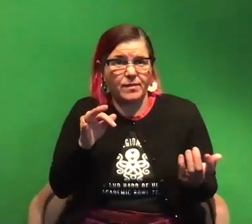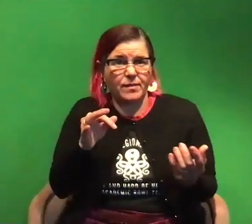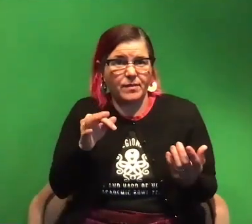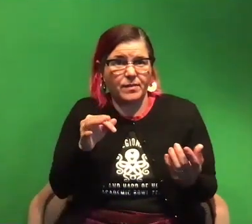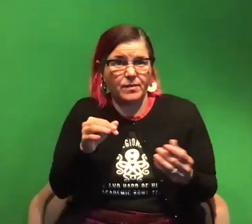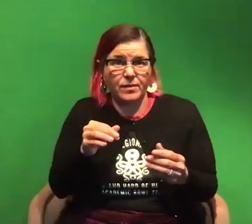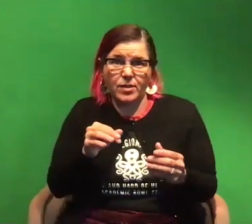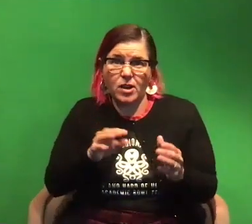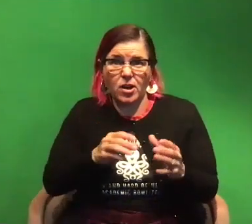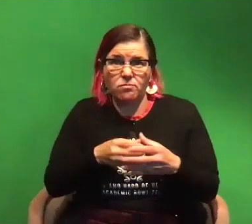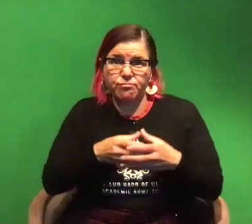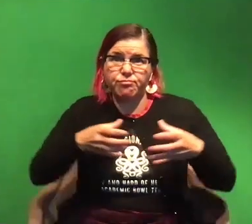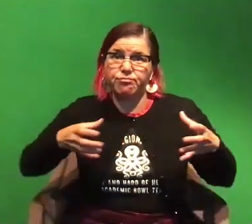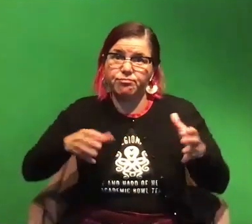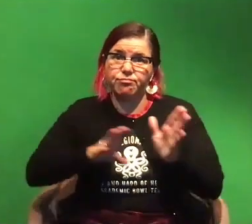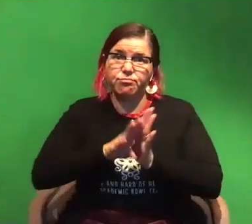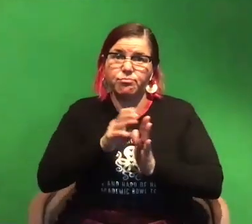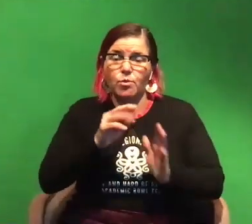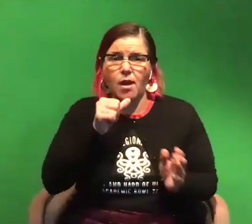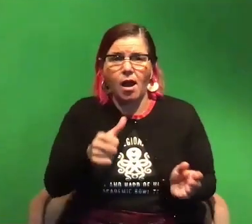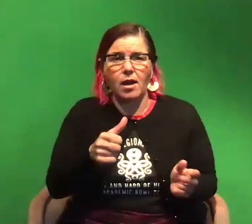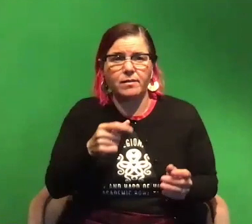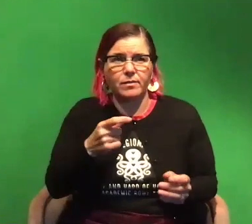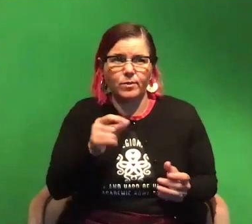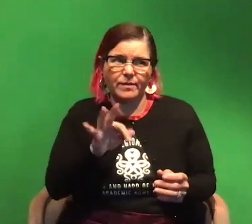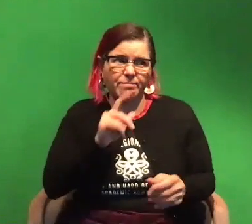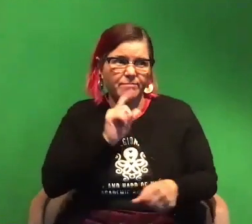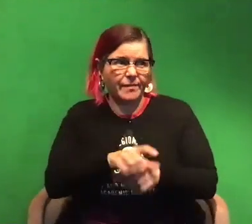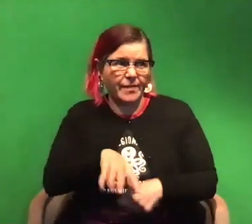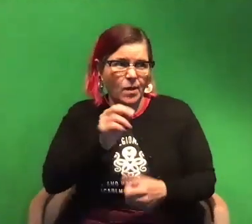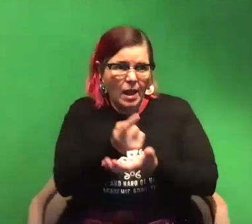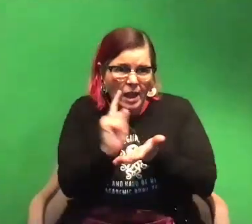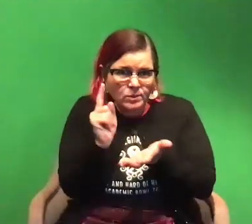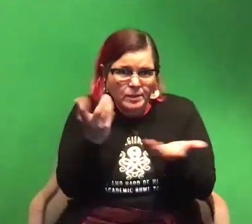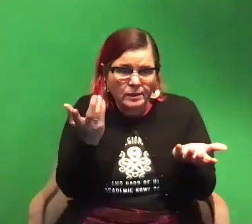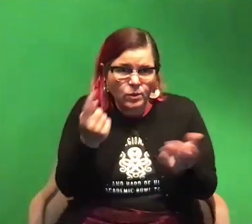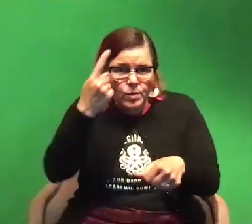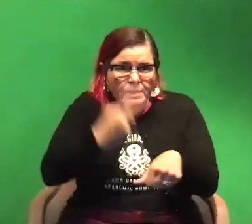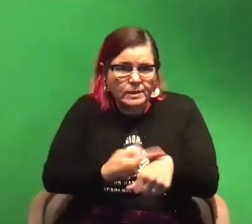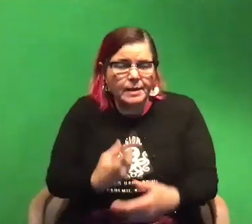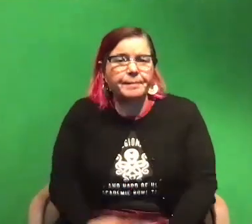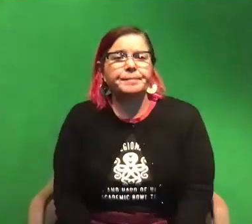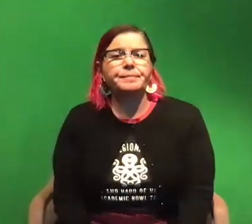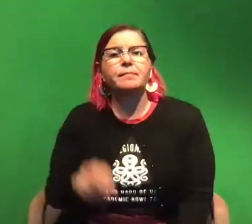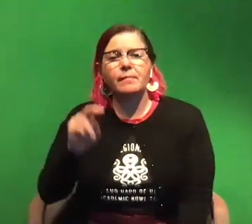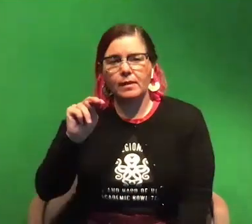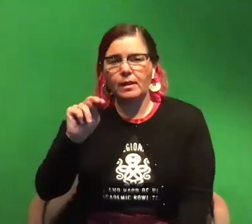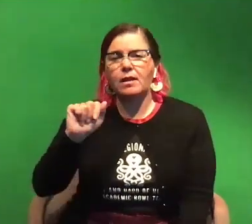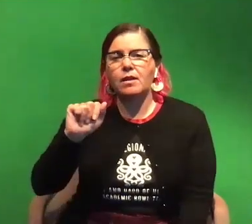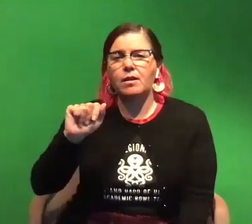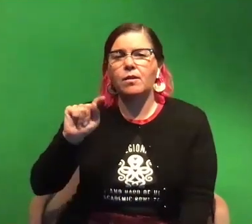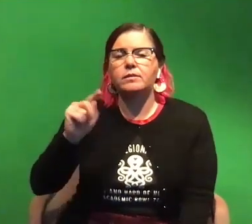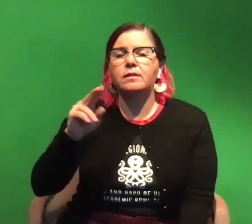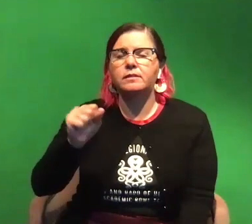doing okay or not if we just discovered them a week ago? So I think Nautilus is still the only